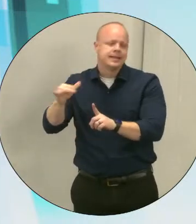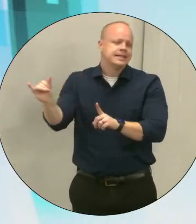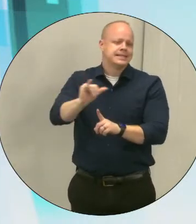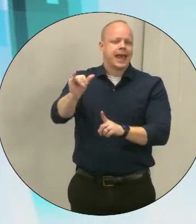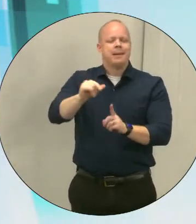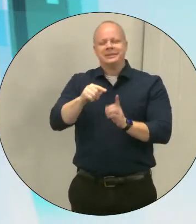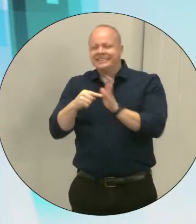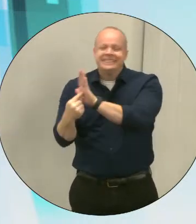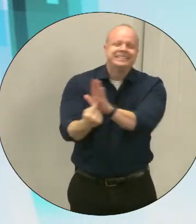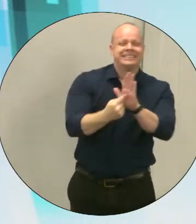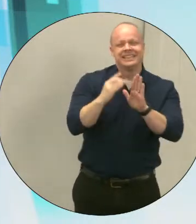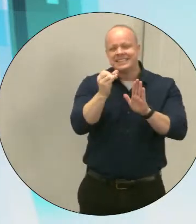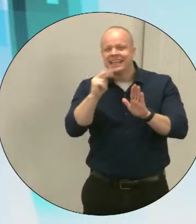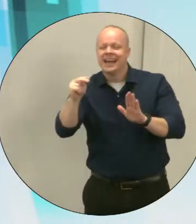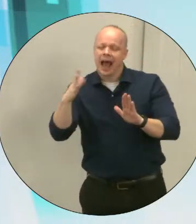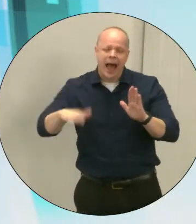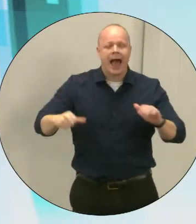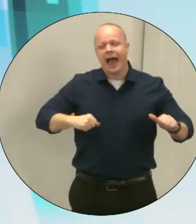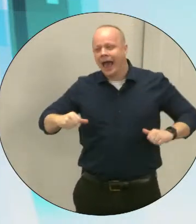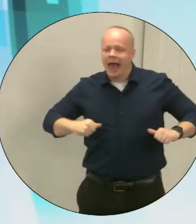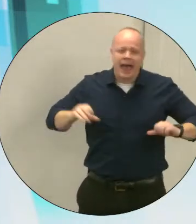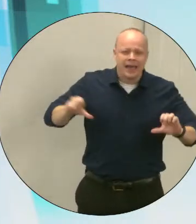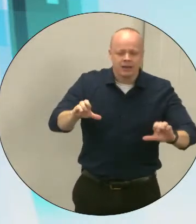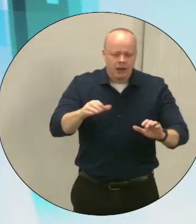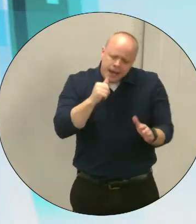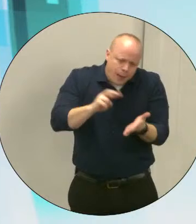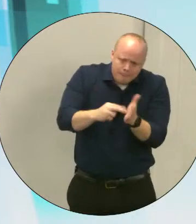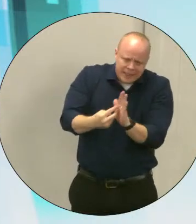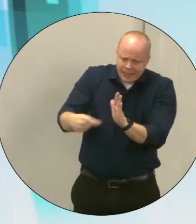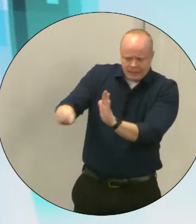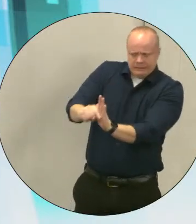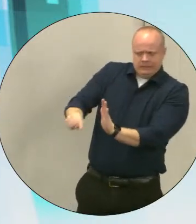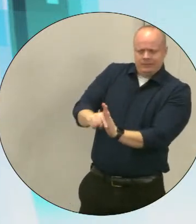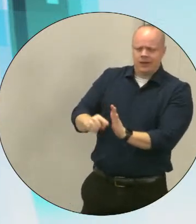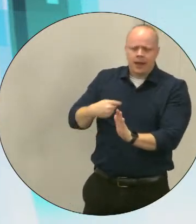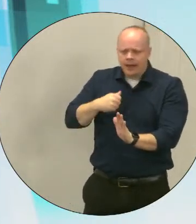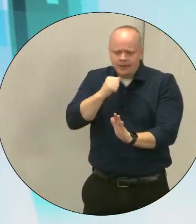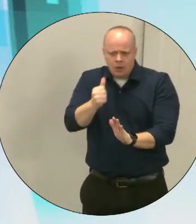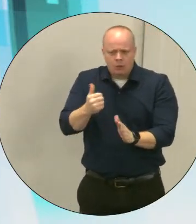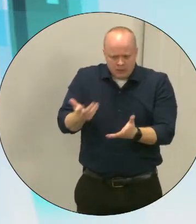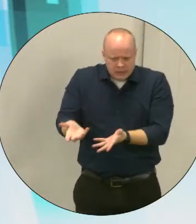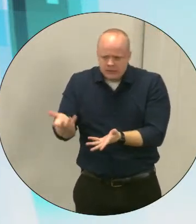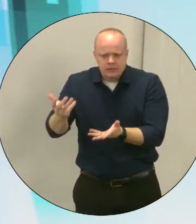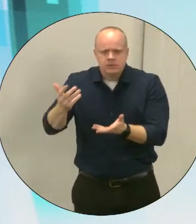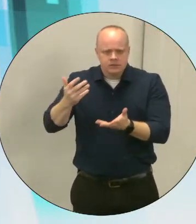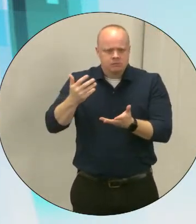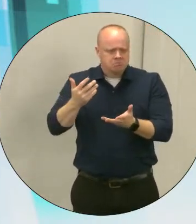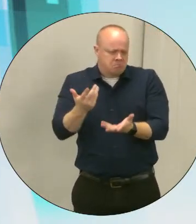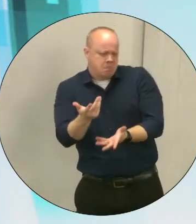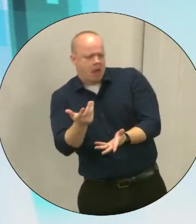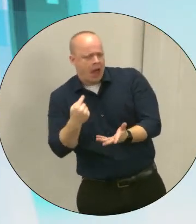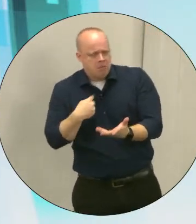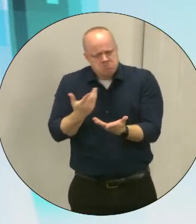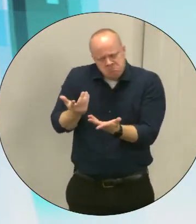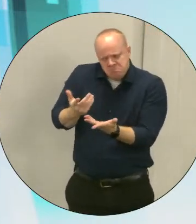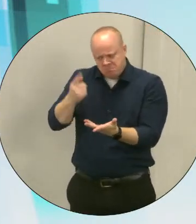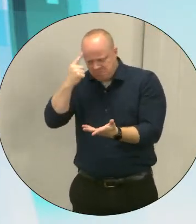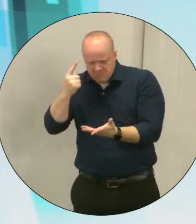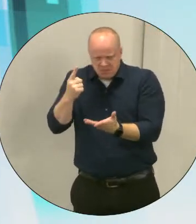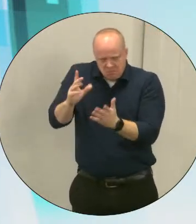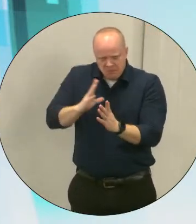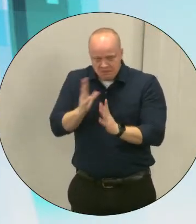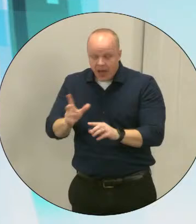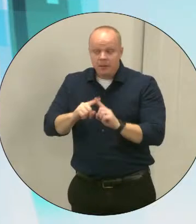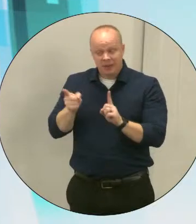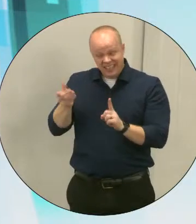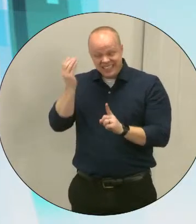say what a great job we're doing. And I don't mean that as a slam. I don't, because I have nothing against, I'm from Michigan. I want to root for the guy. He's the candidate